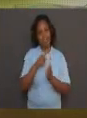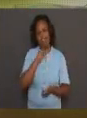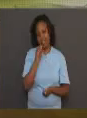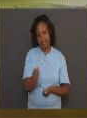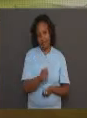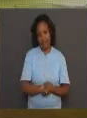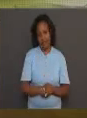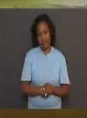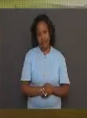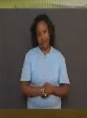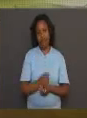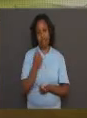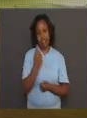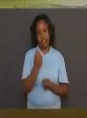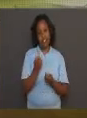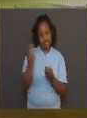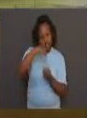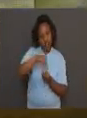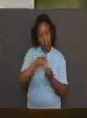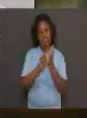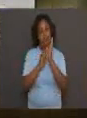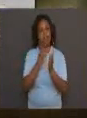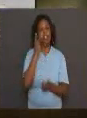Let us look at an extreme example.